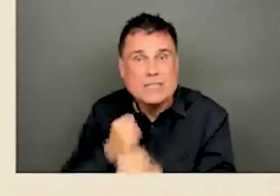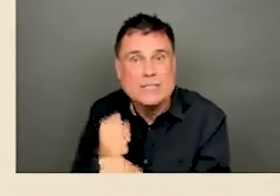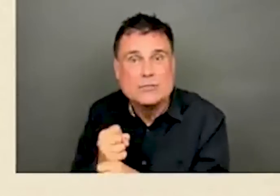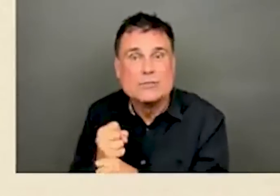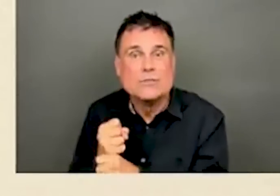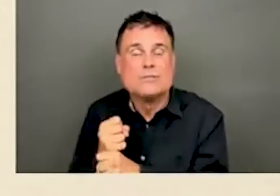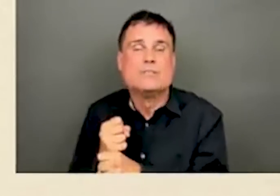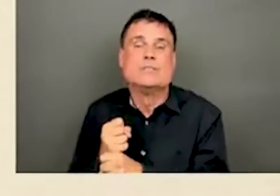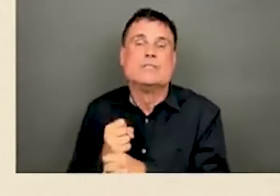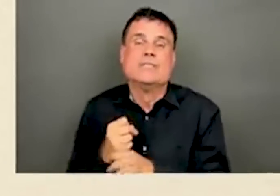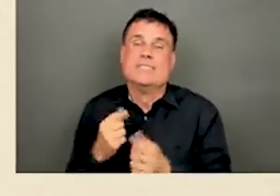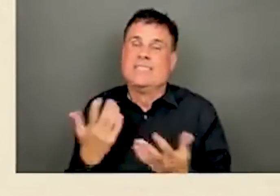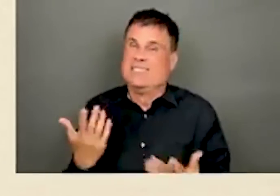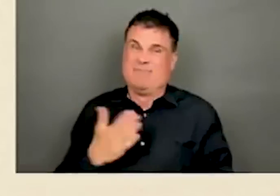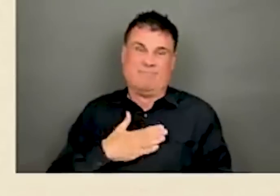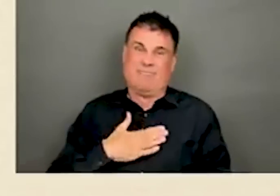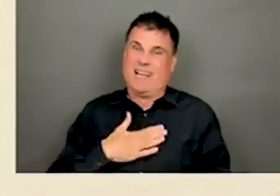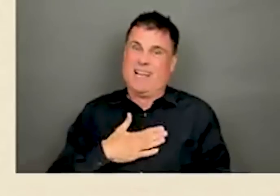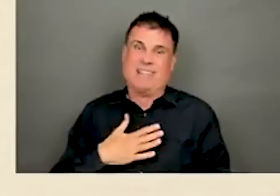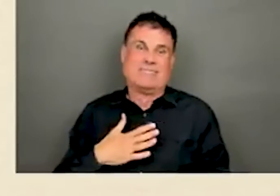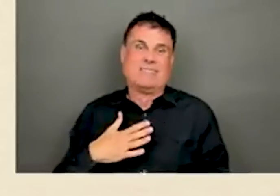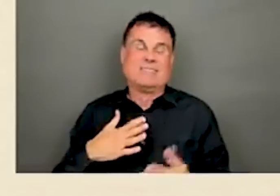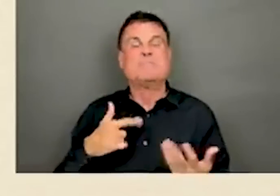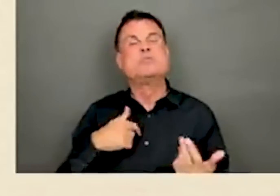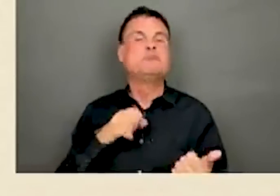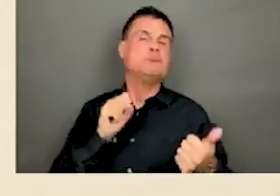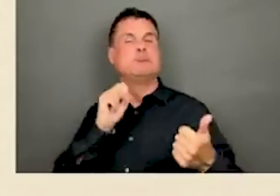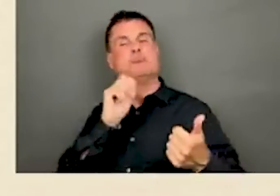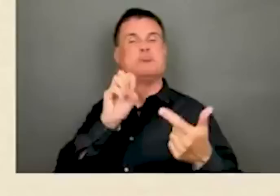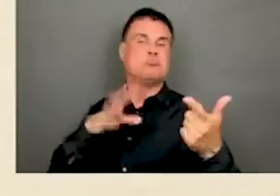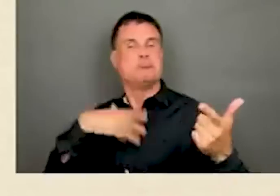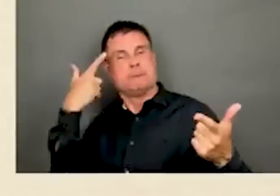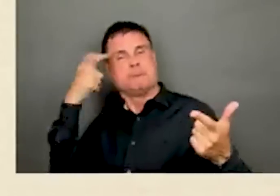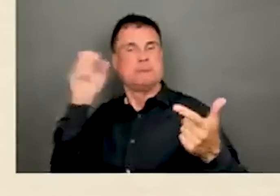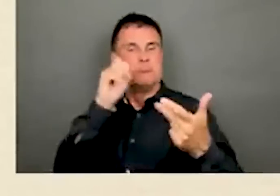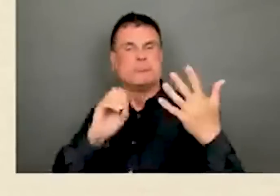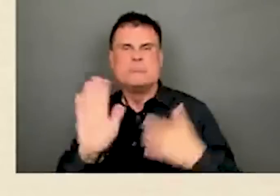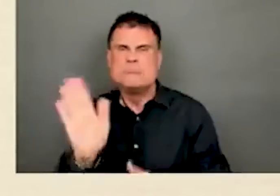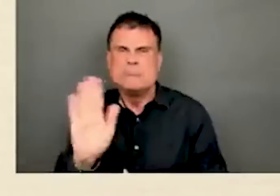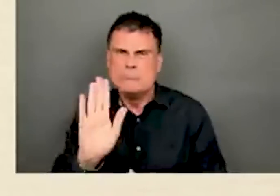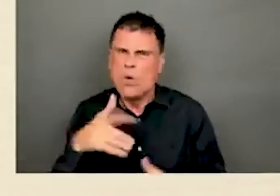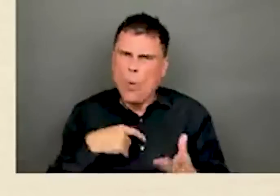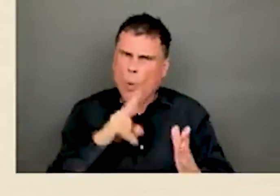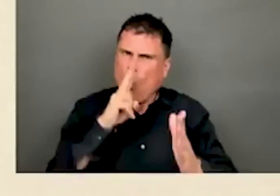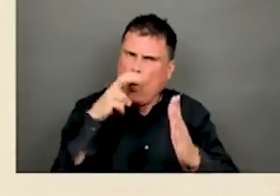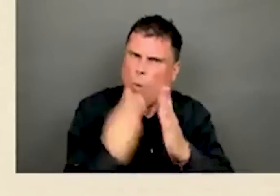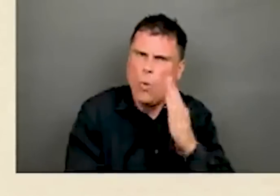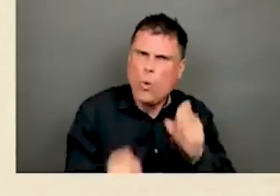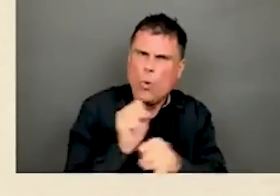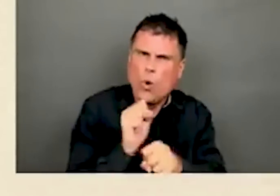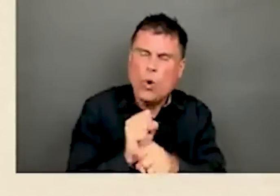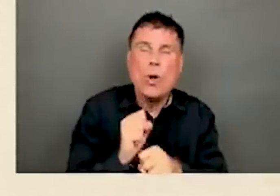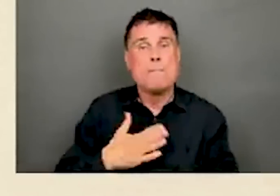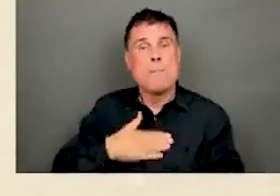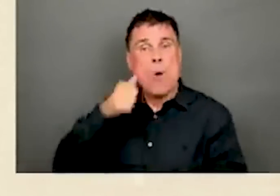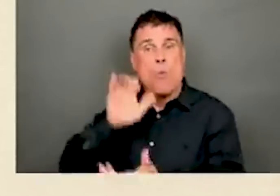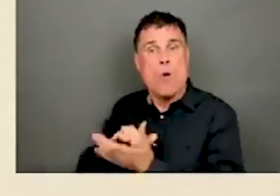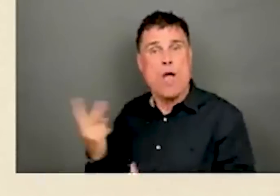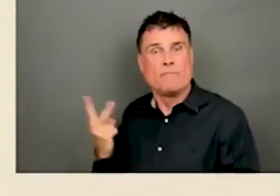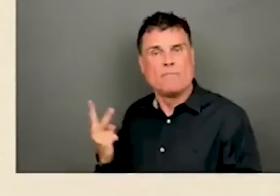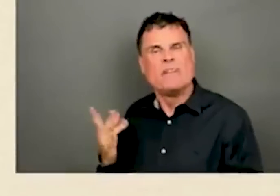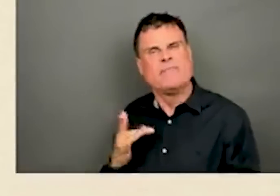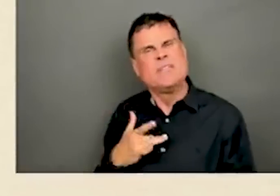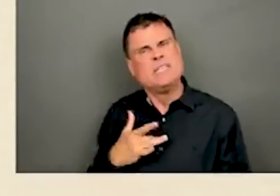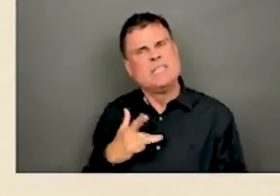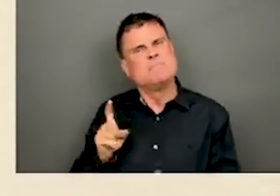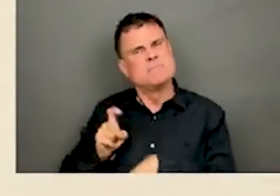dive in fully to the tasks before me. And my spouse and I just felt that it was time